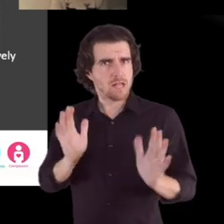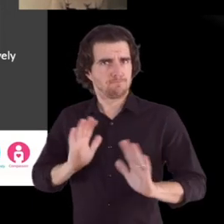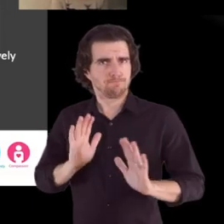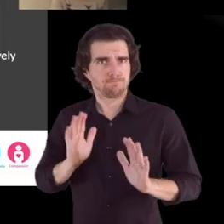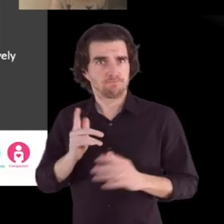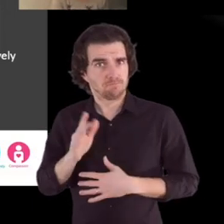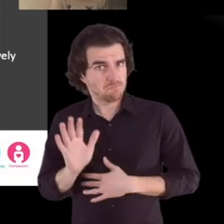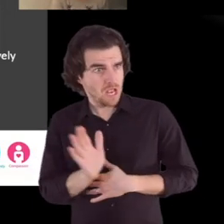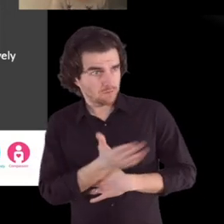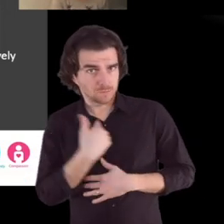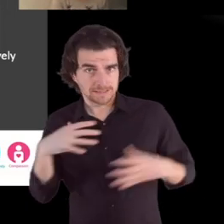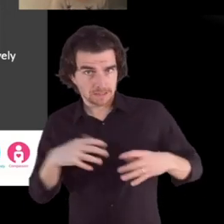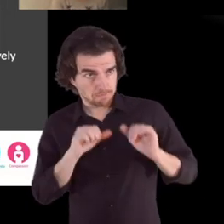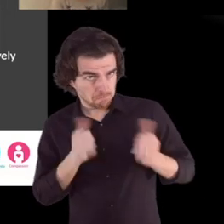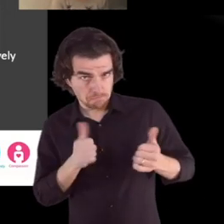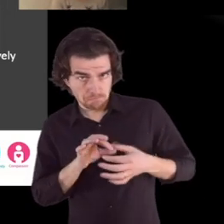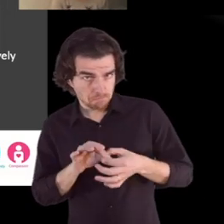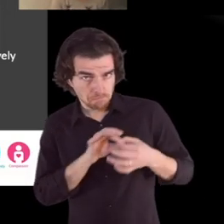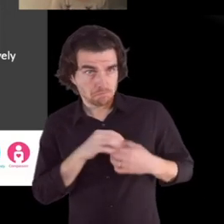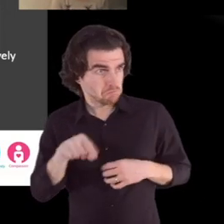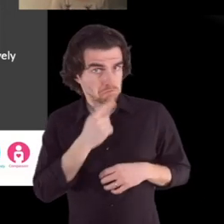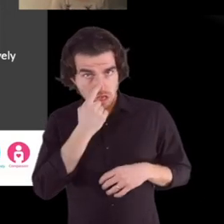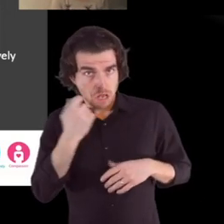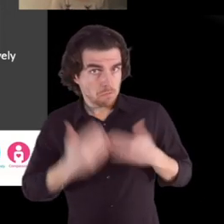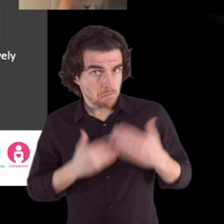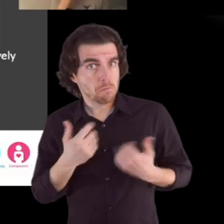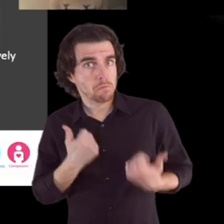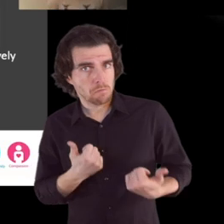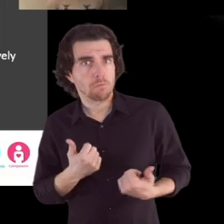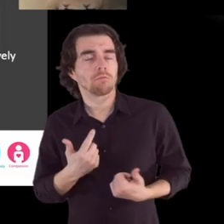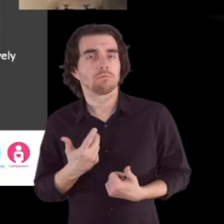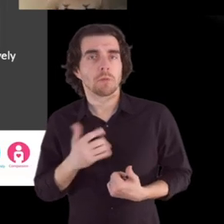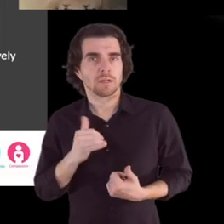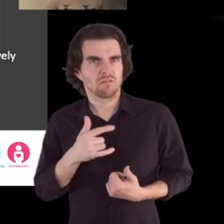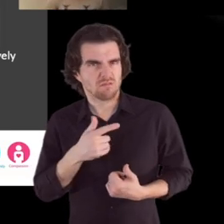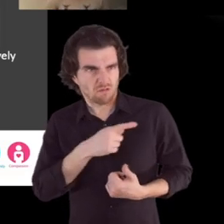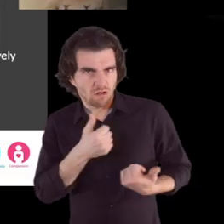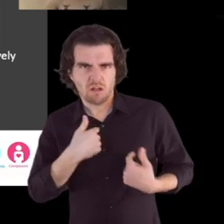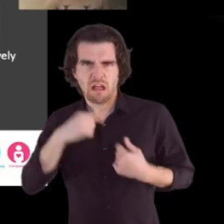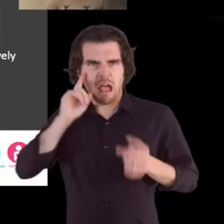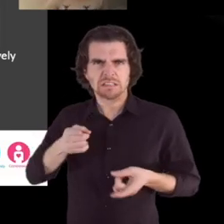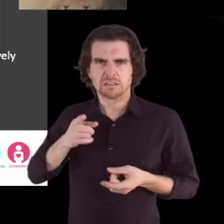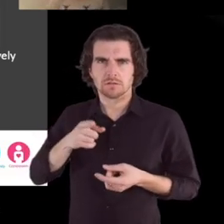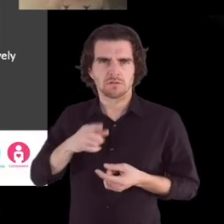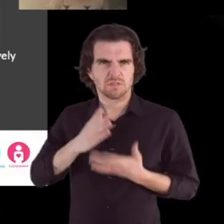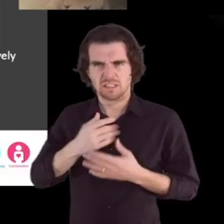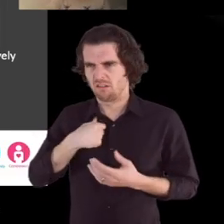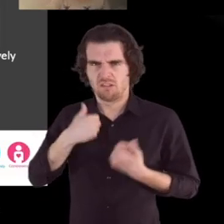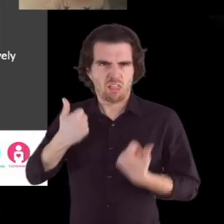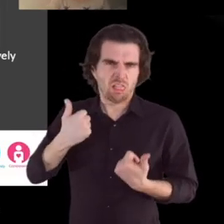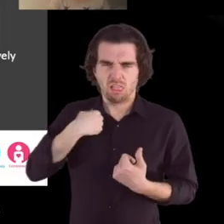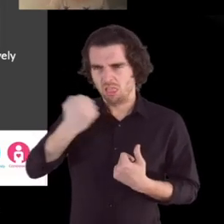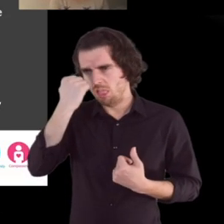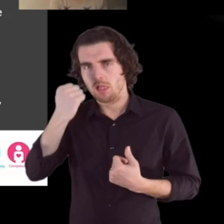well, everybody else in my team was getting on okay and they're able to handle things, you know, why can't I? I'm really pathetic, something like that. Very